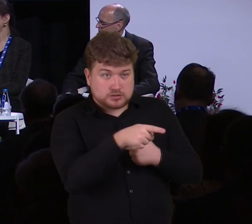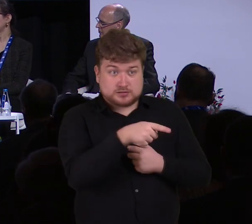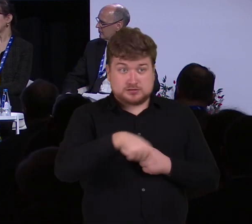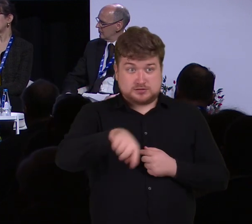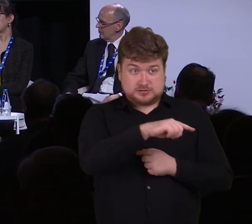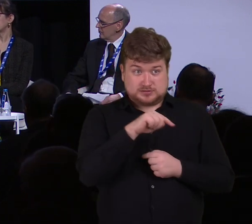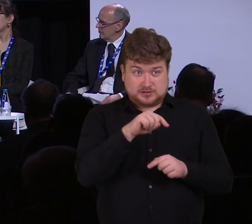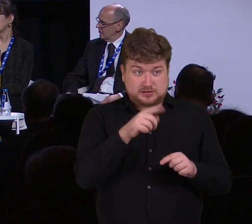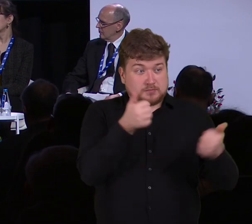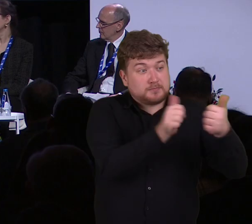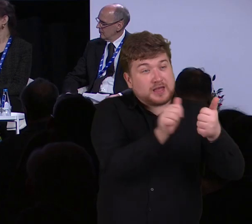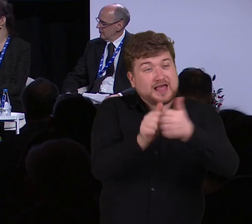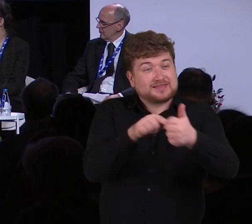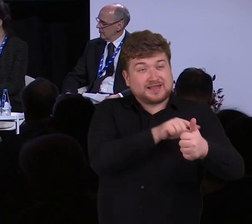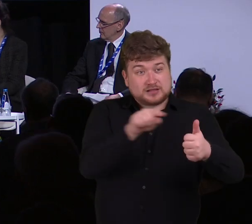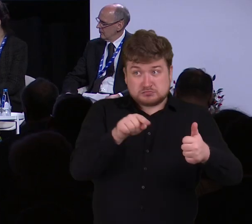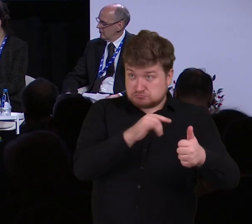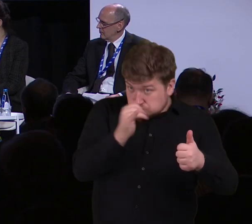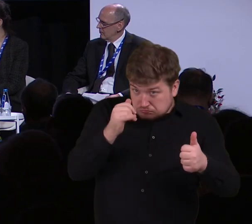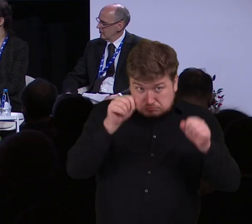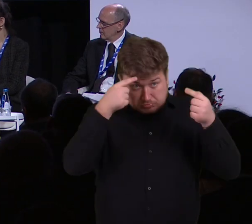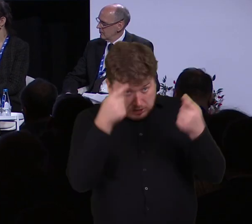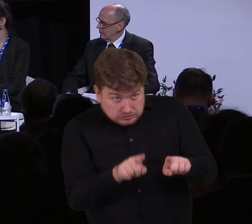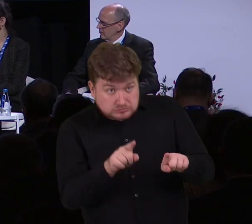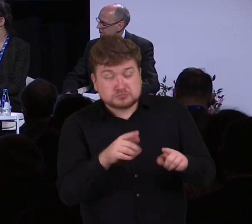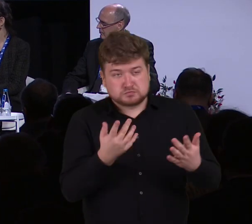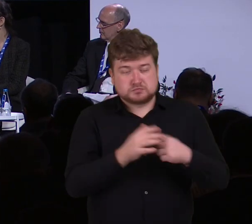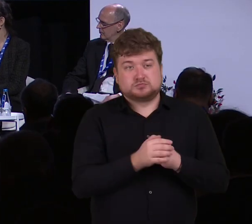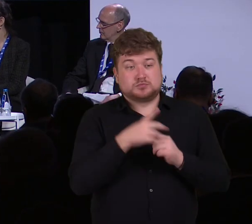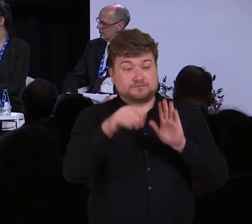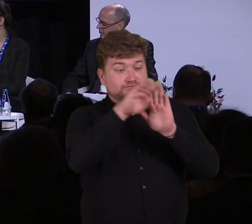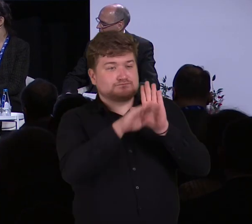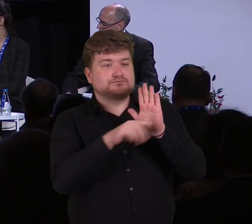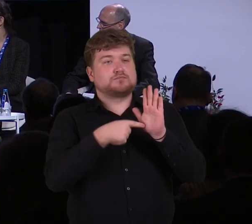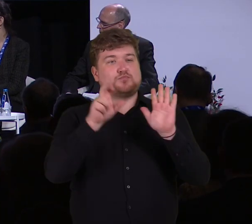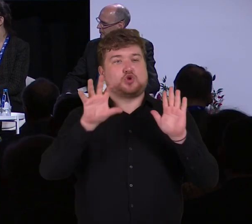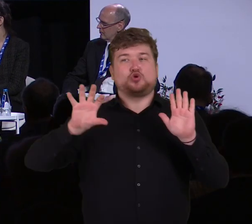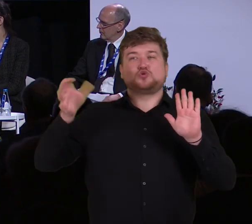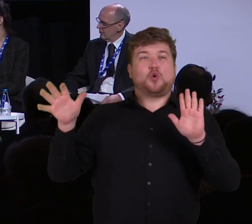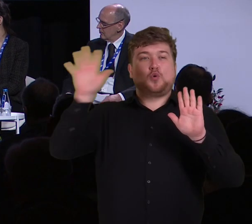the instruments? Because you mentioned about this revitalization, about the commercial